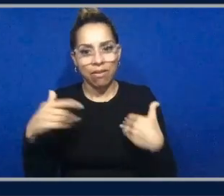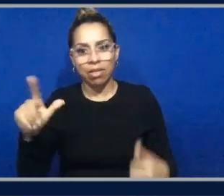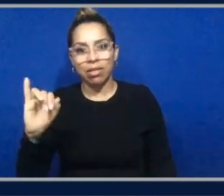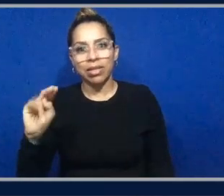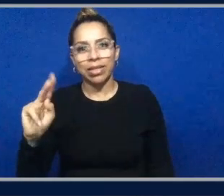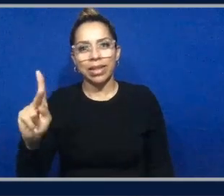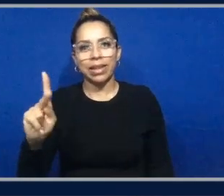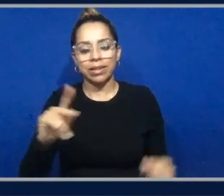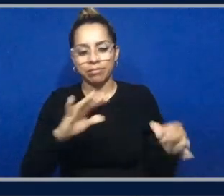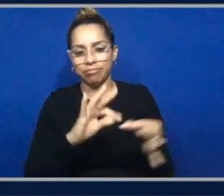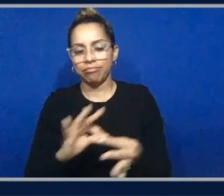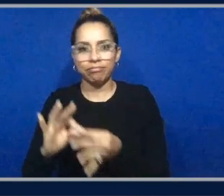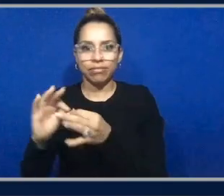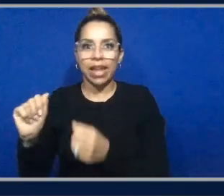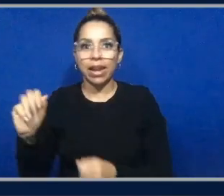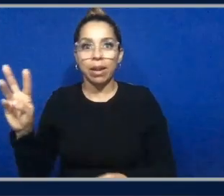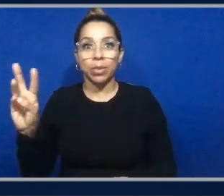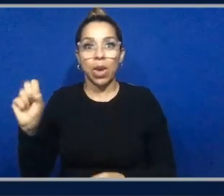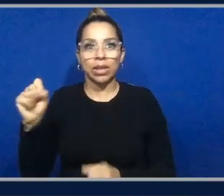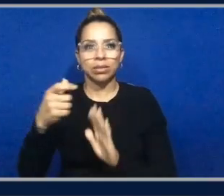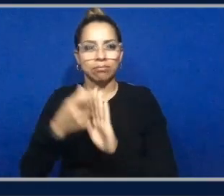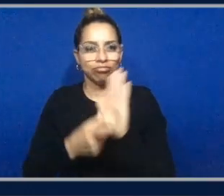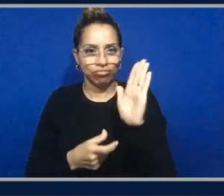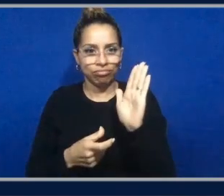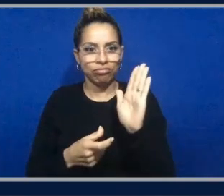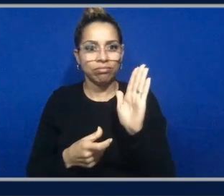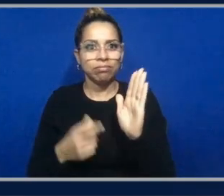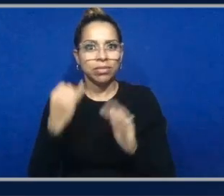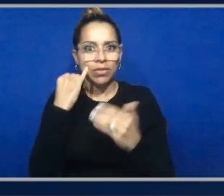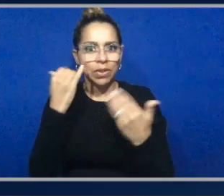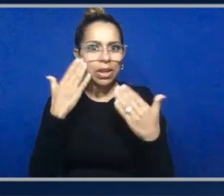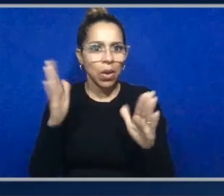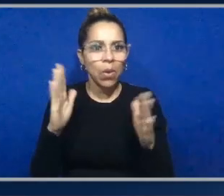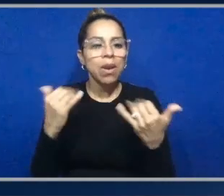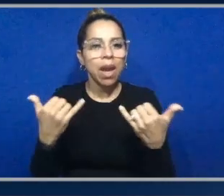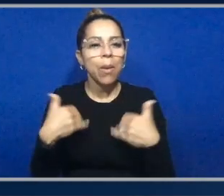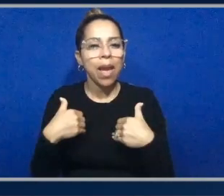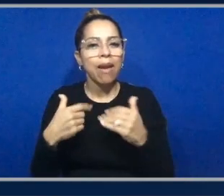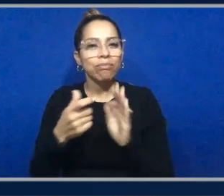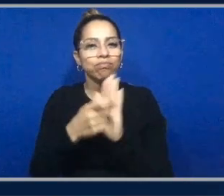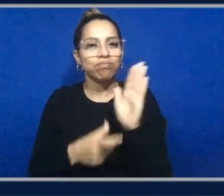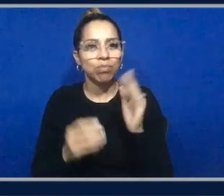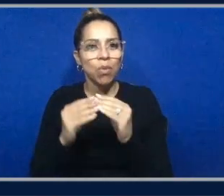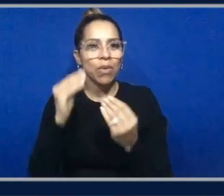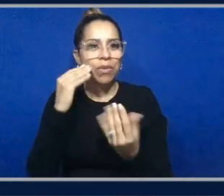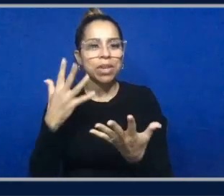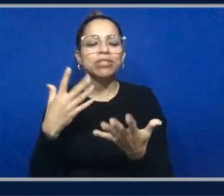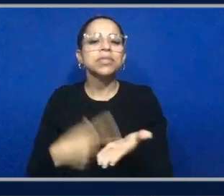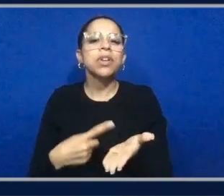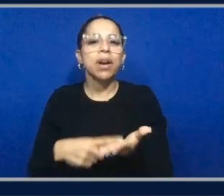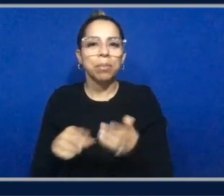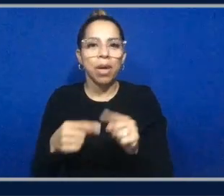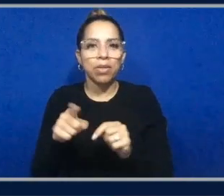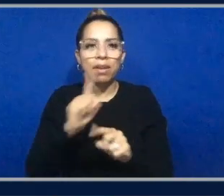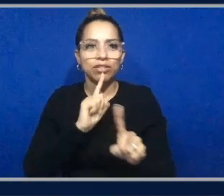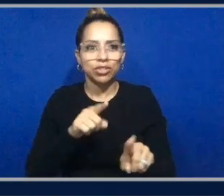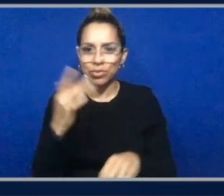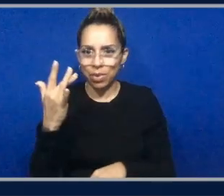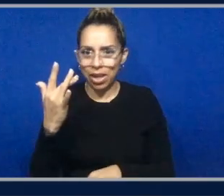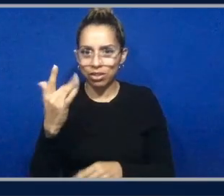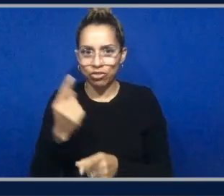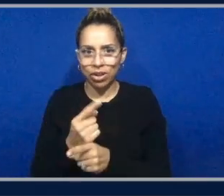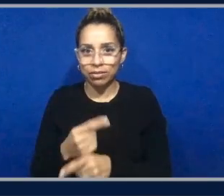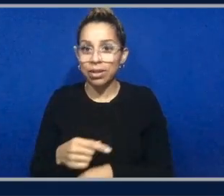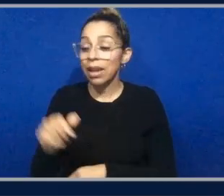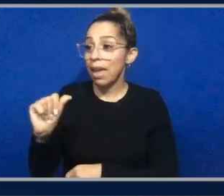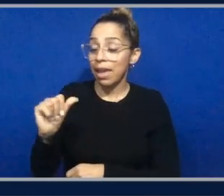if you didn't know it a few minutes ago, we got a path to you knowing it. Let's talk a little bit about what these options are. So A is correct because hyperparameter tuning is a